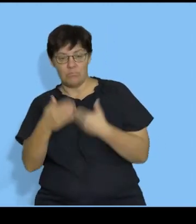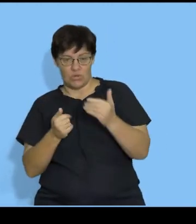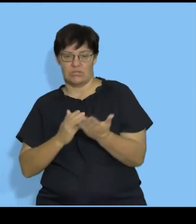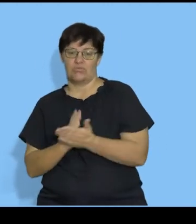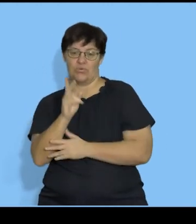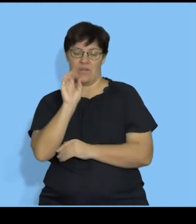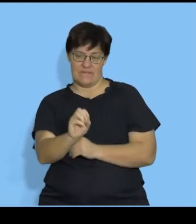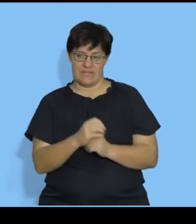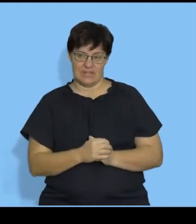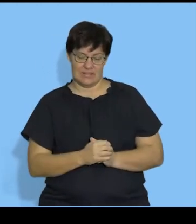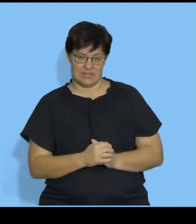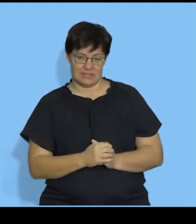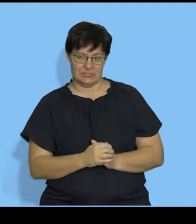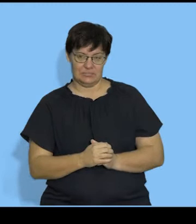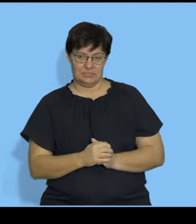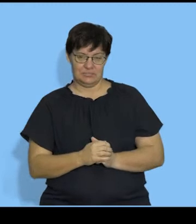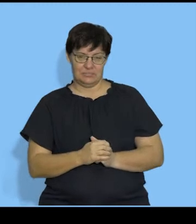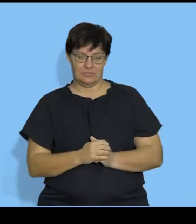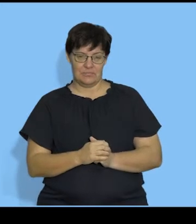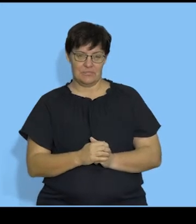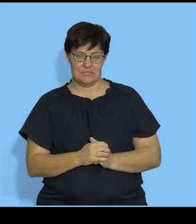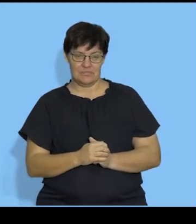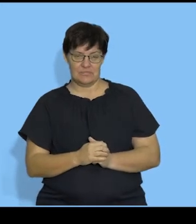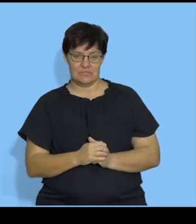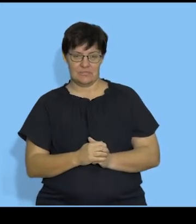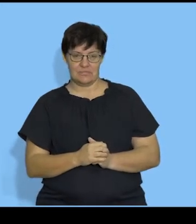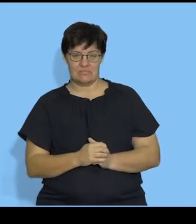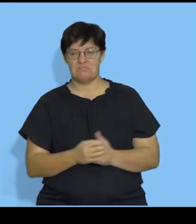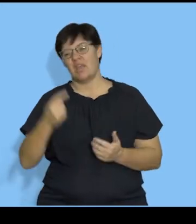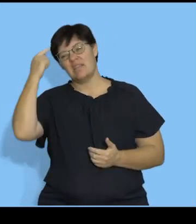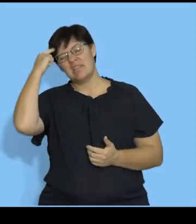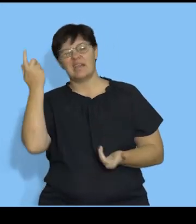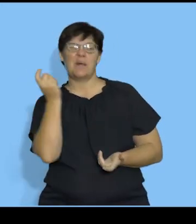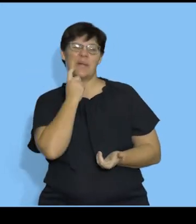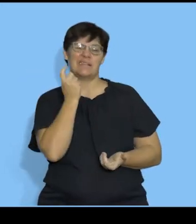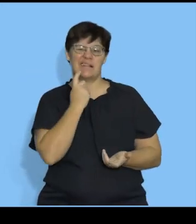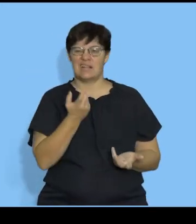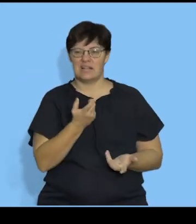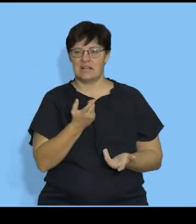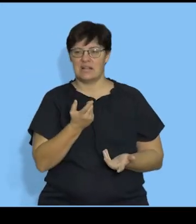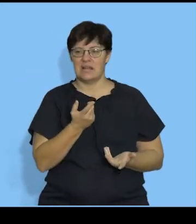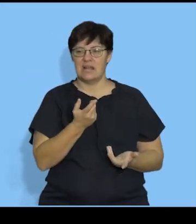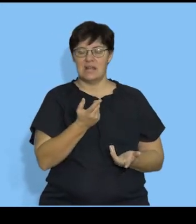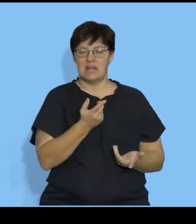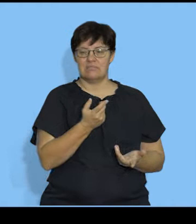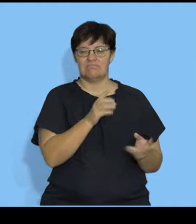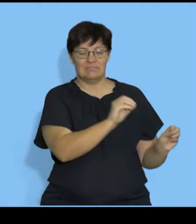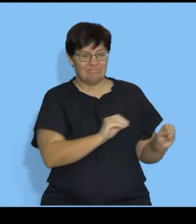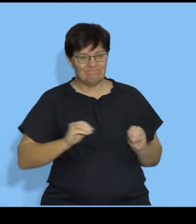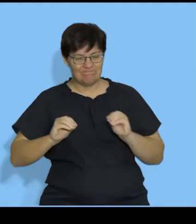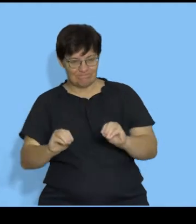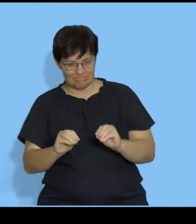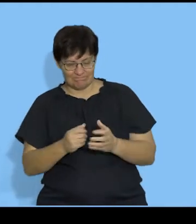right? Okay? So if you think of a metal that has been displaced by hydrogen from the